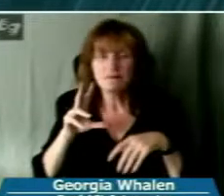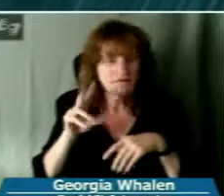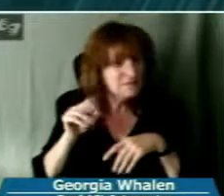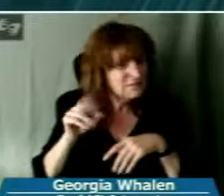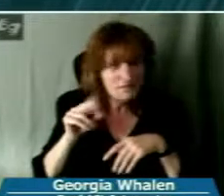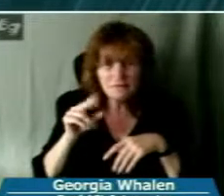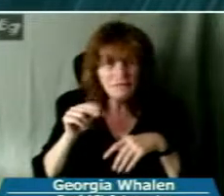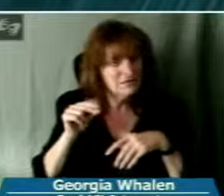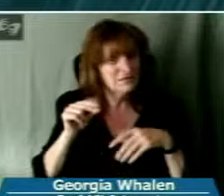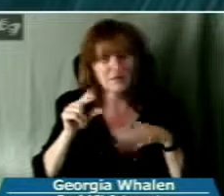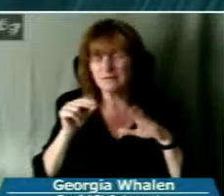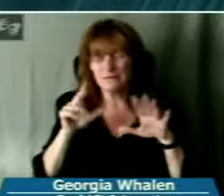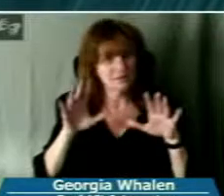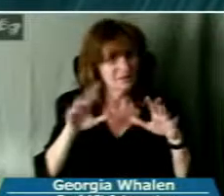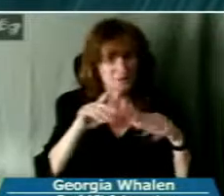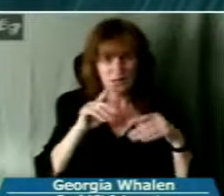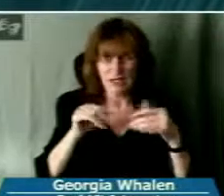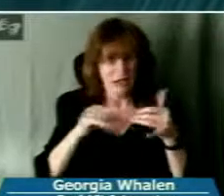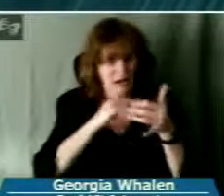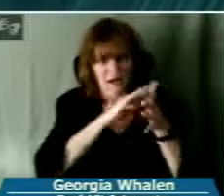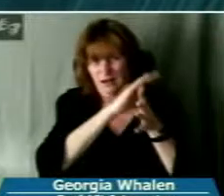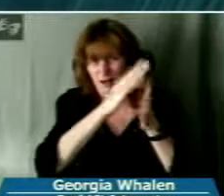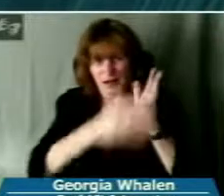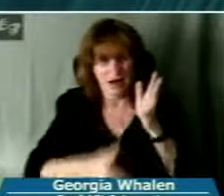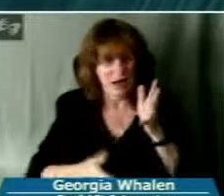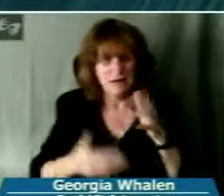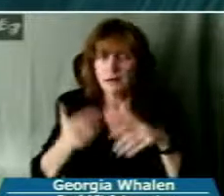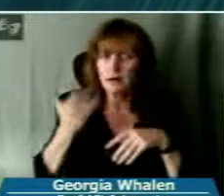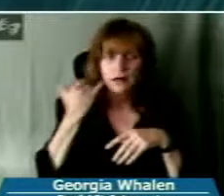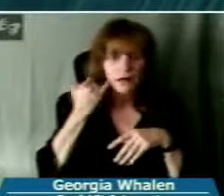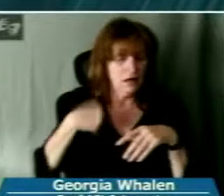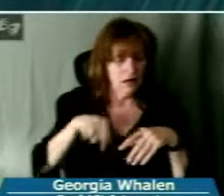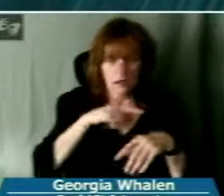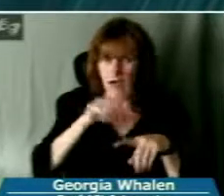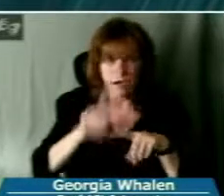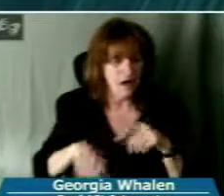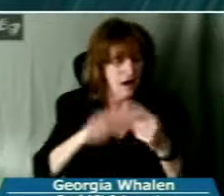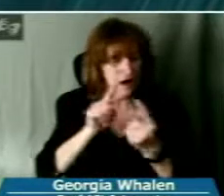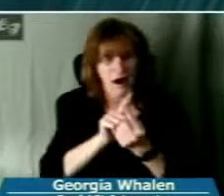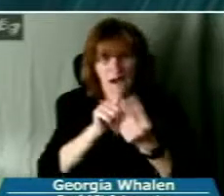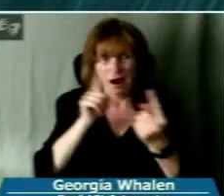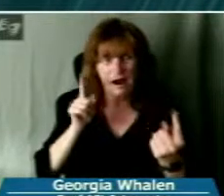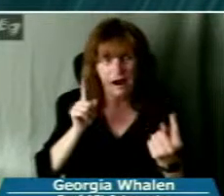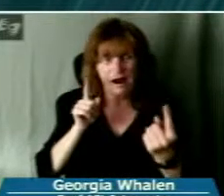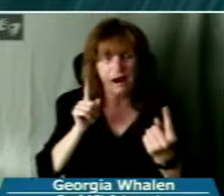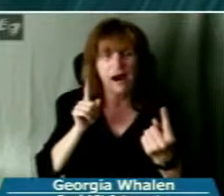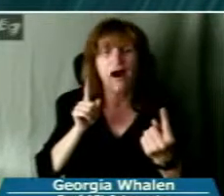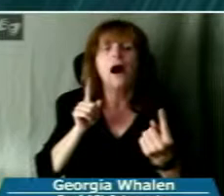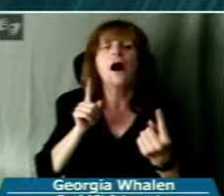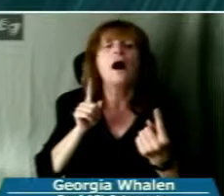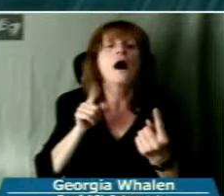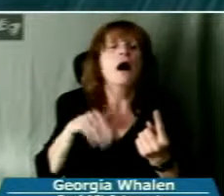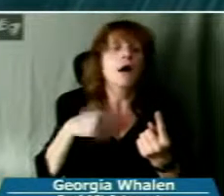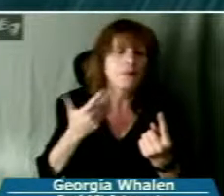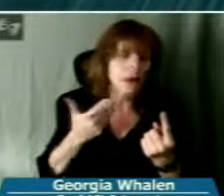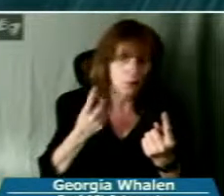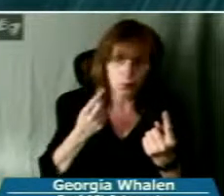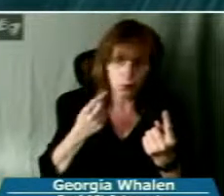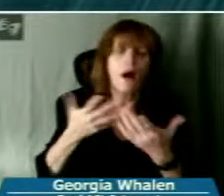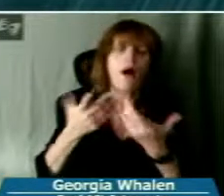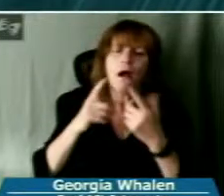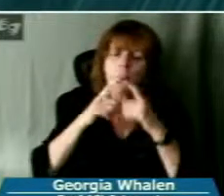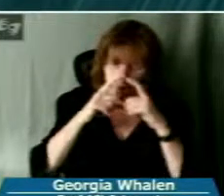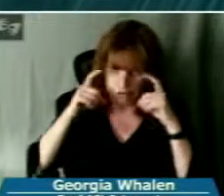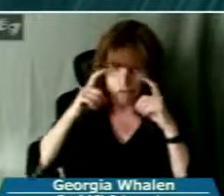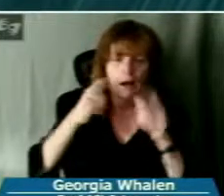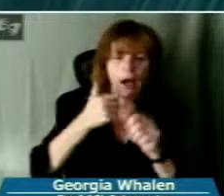and you lower the risk when you have no other choice. But we're going to do all the things we can that are able to keep everybody safe